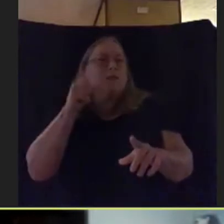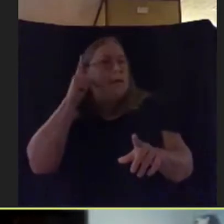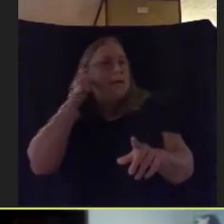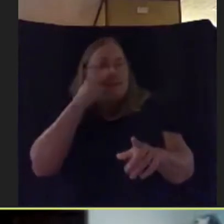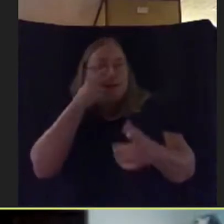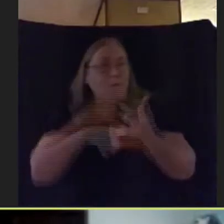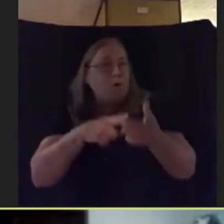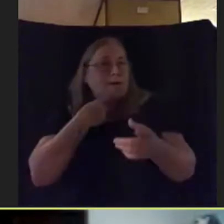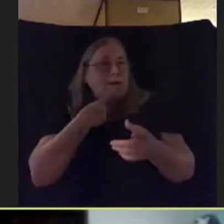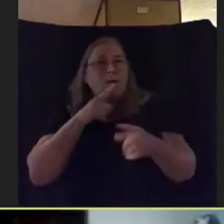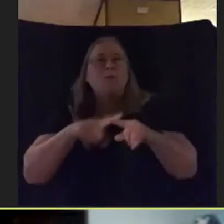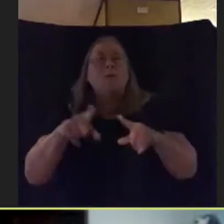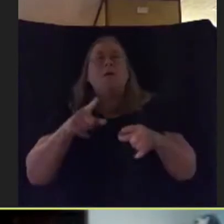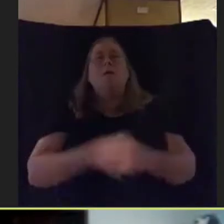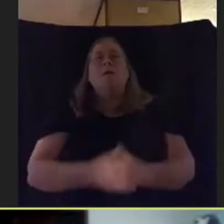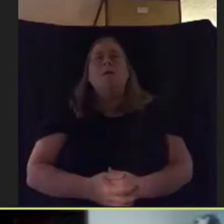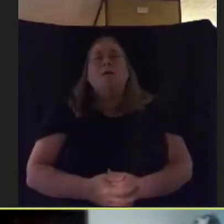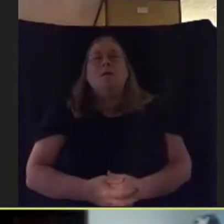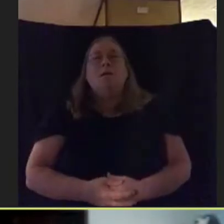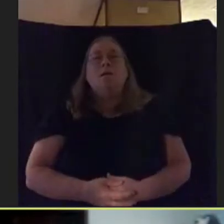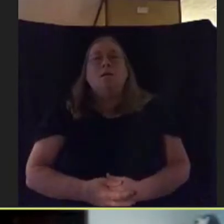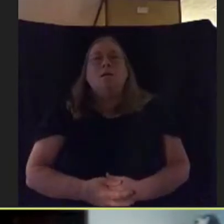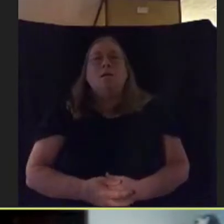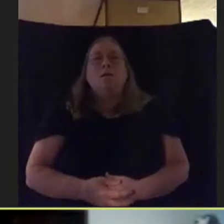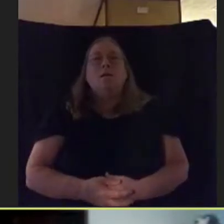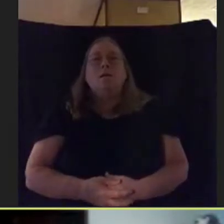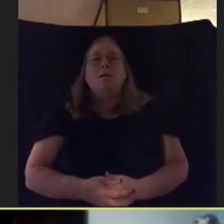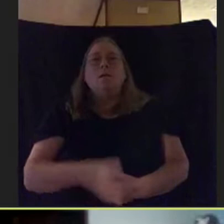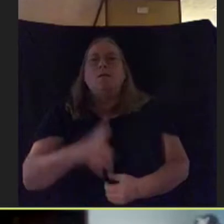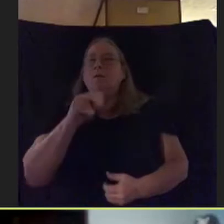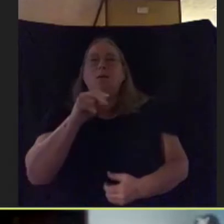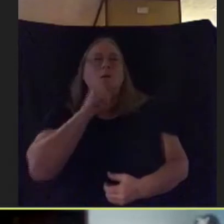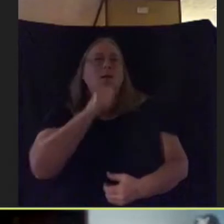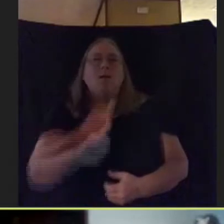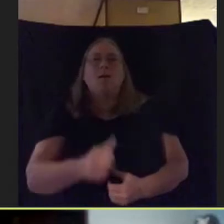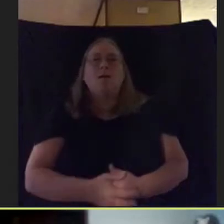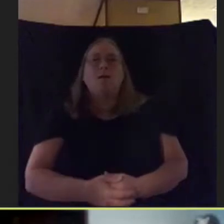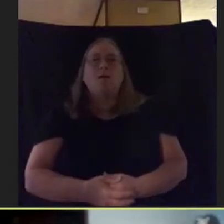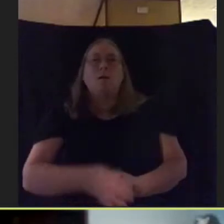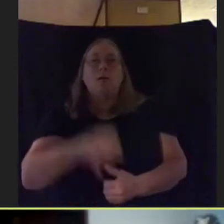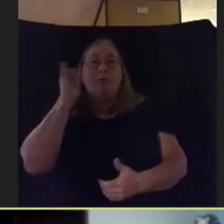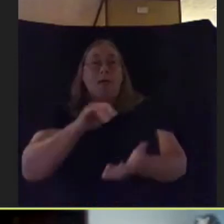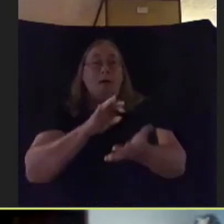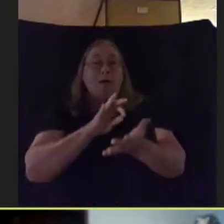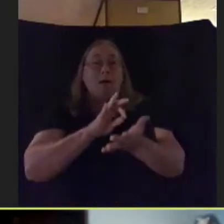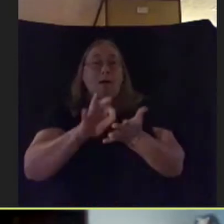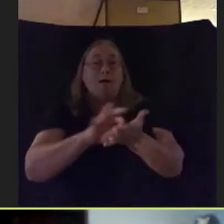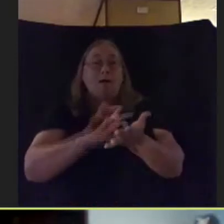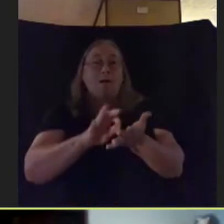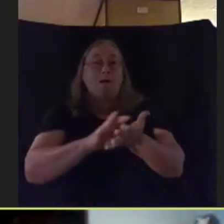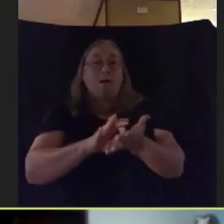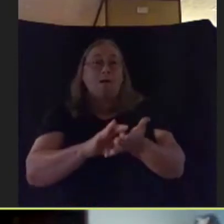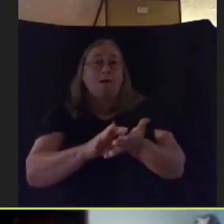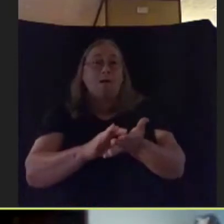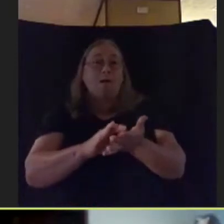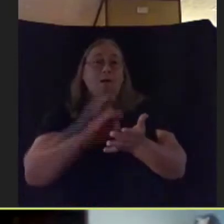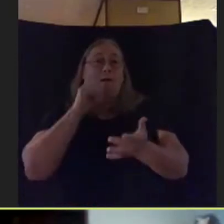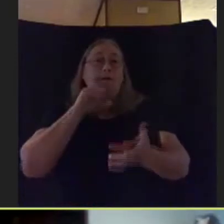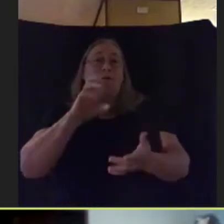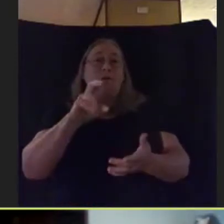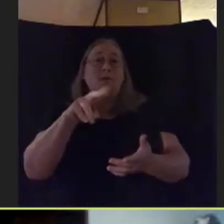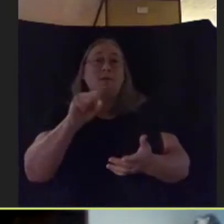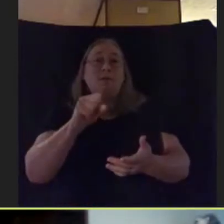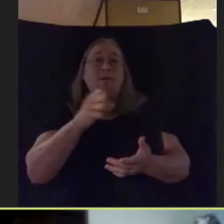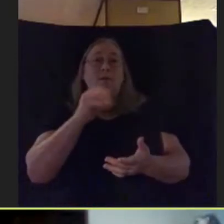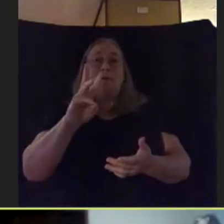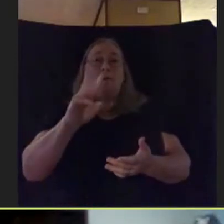it doesn't. Thank you, Dr. Dobbs. No, it does not. That allocation method for the CVS and Walgreens federal